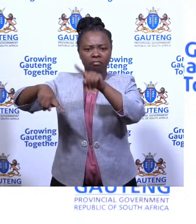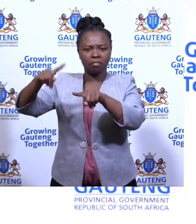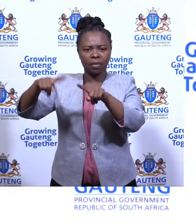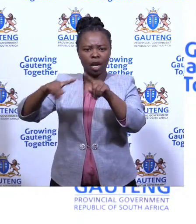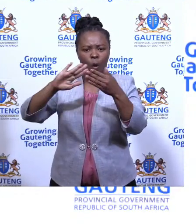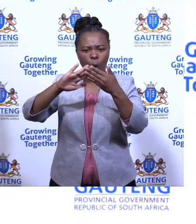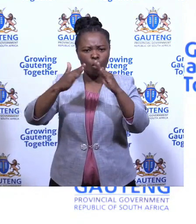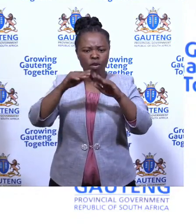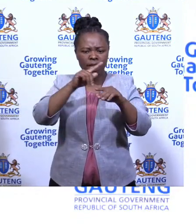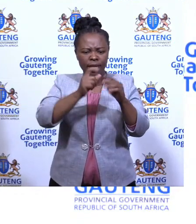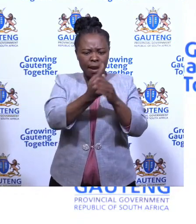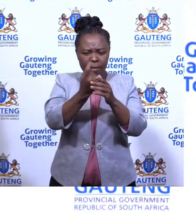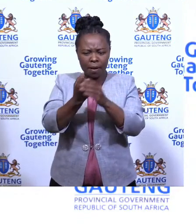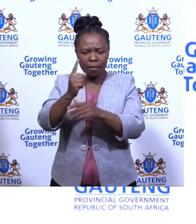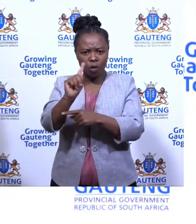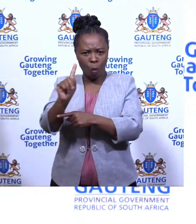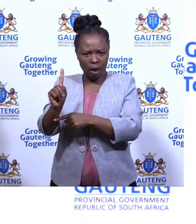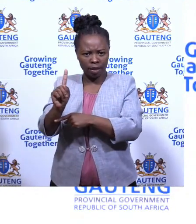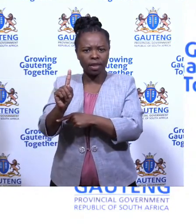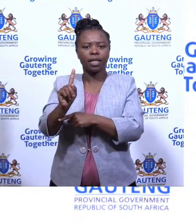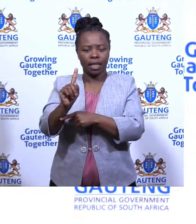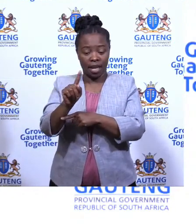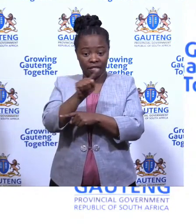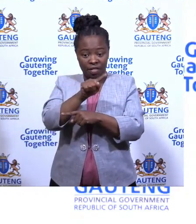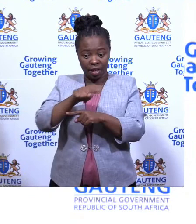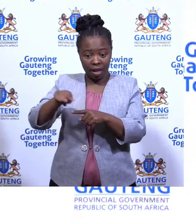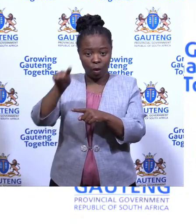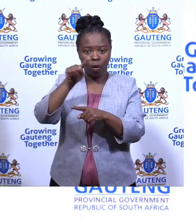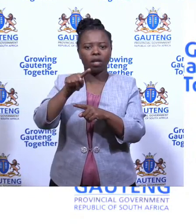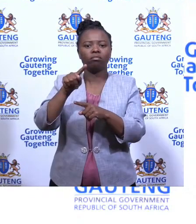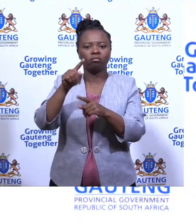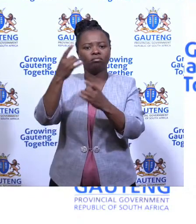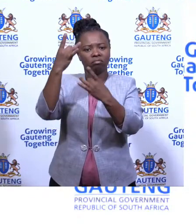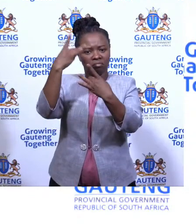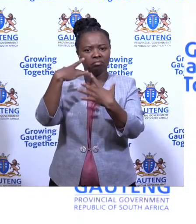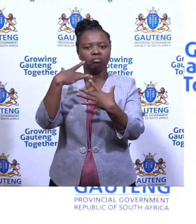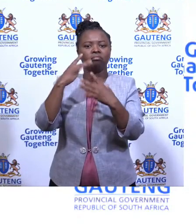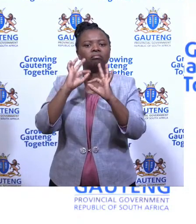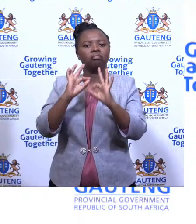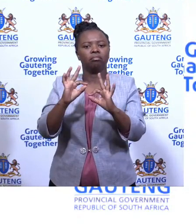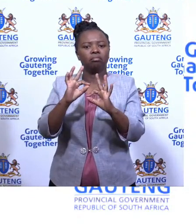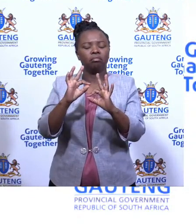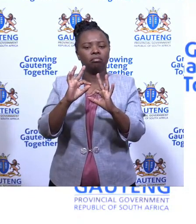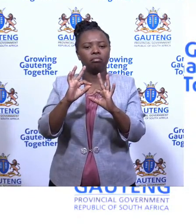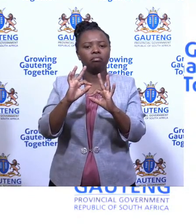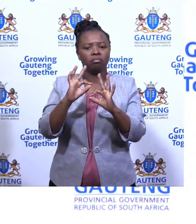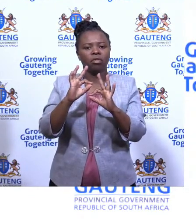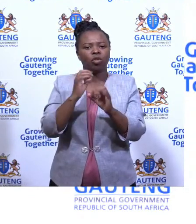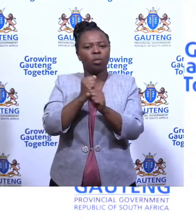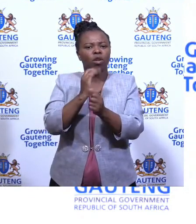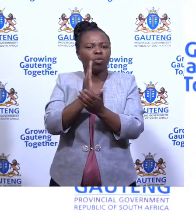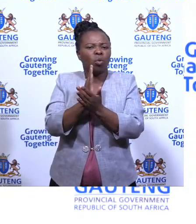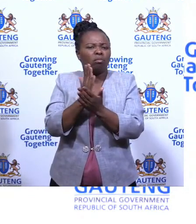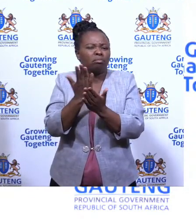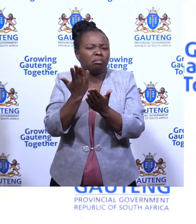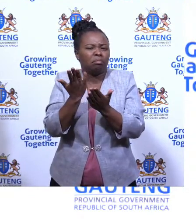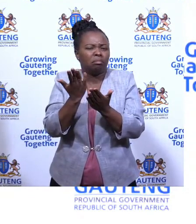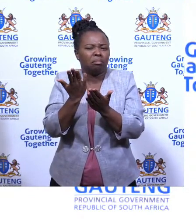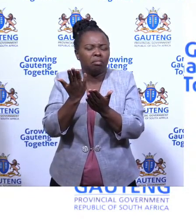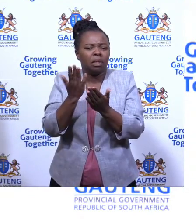communities. So they will complement each other there to give us a full sense of how